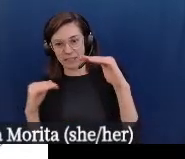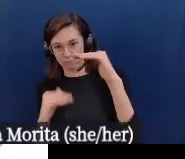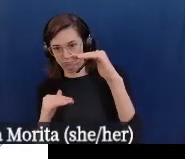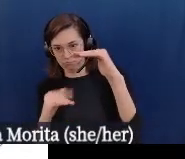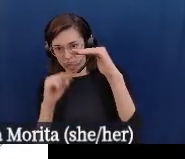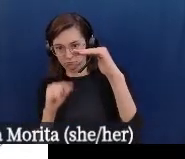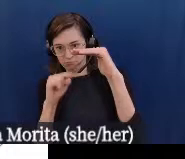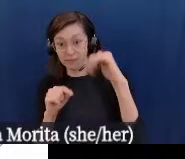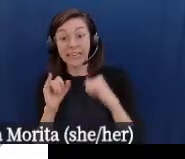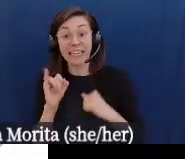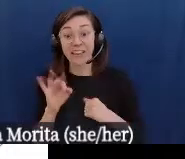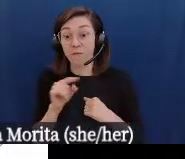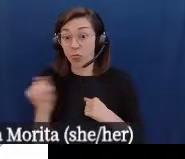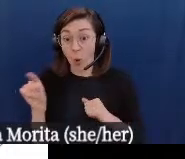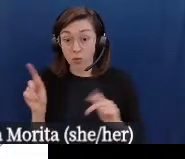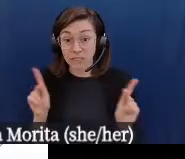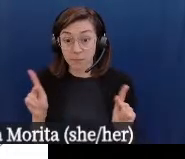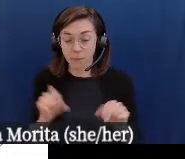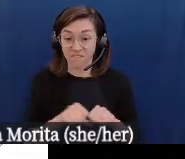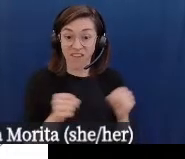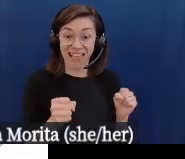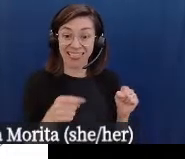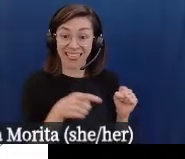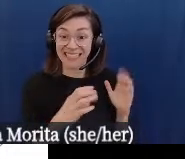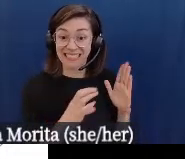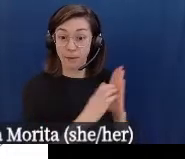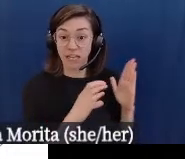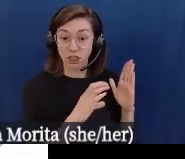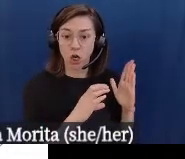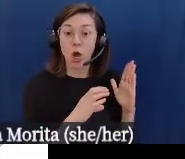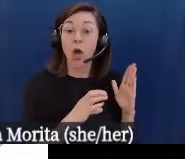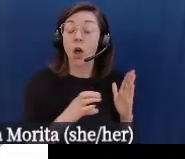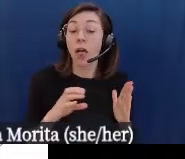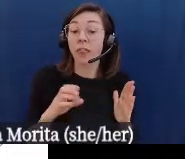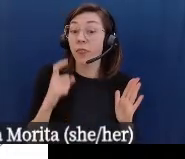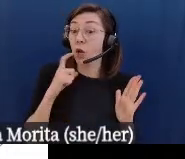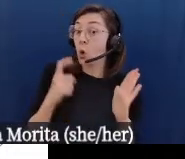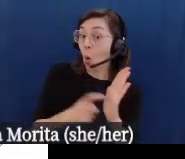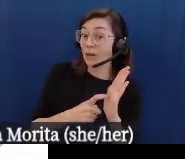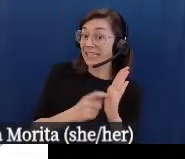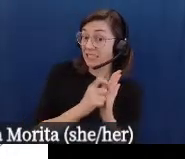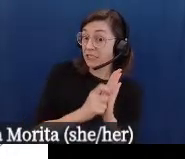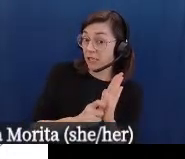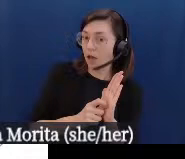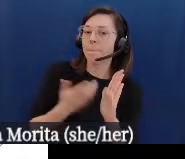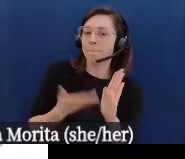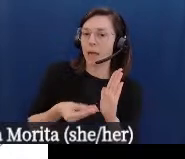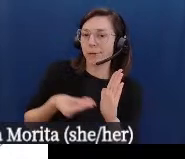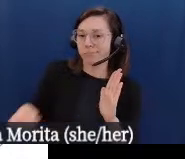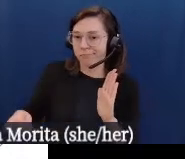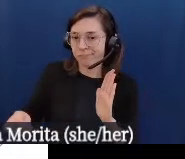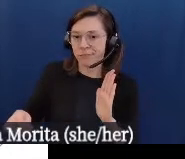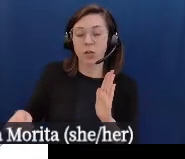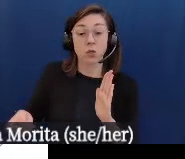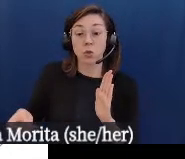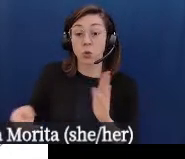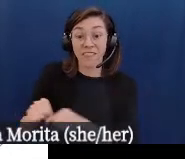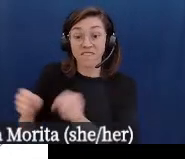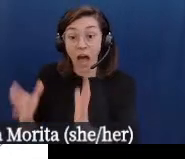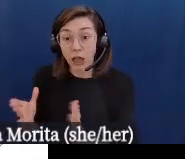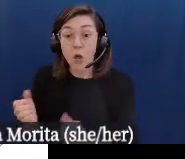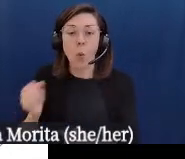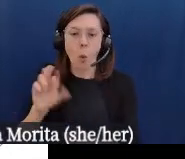this subsection, the notice of violation may be issued to the violator or that person's parent, legal guardian, or person with